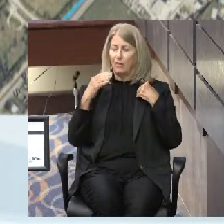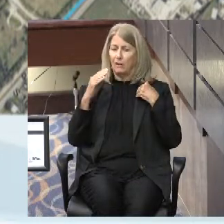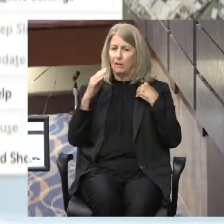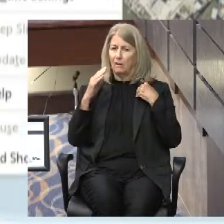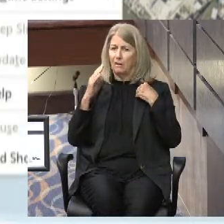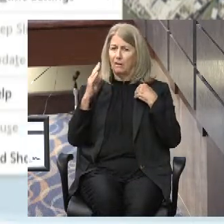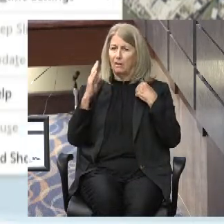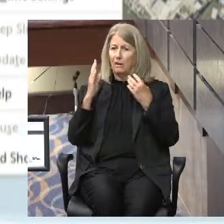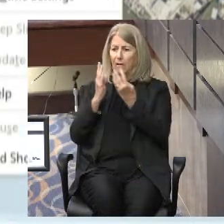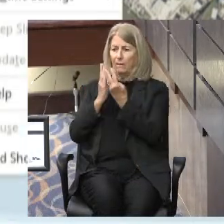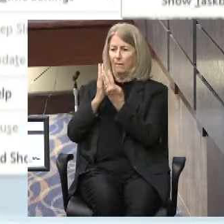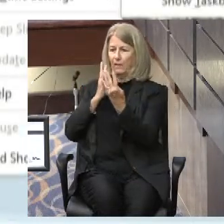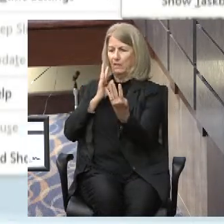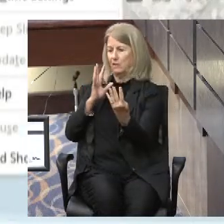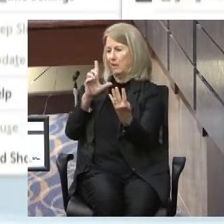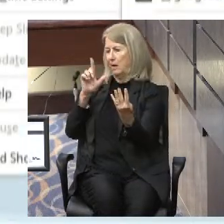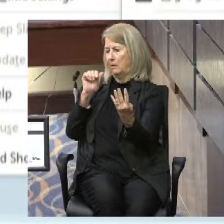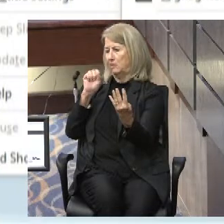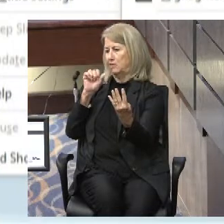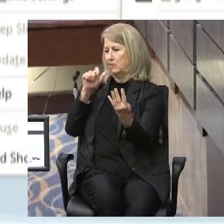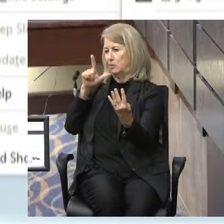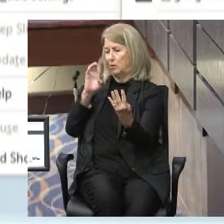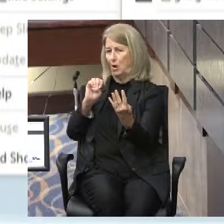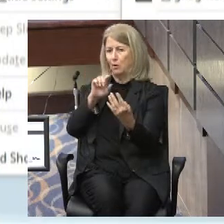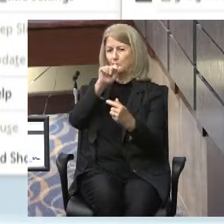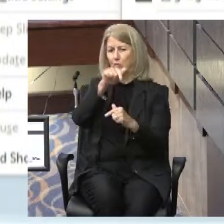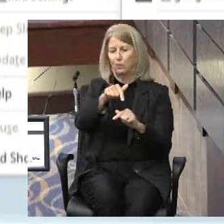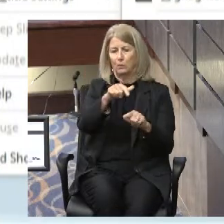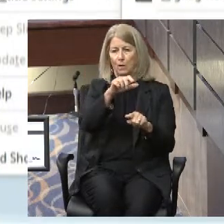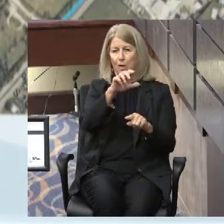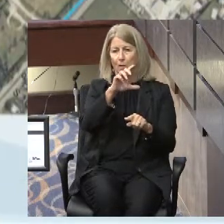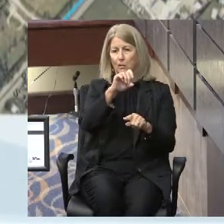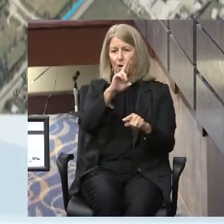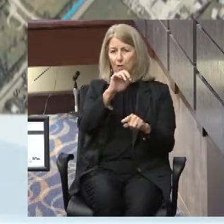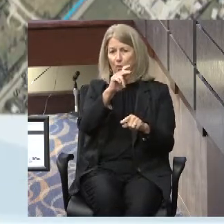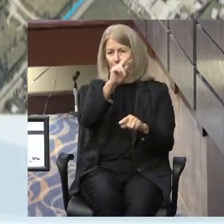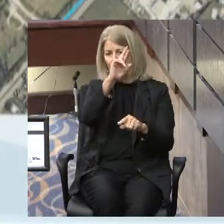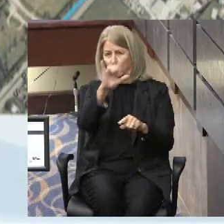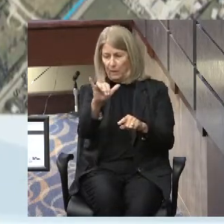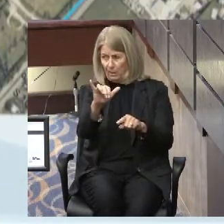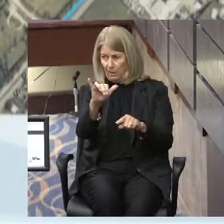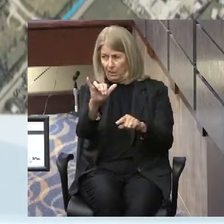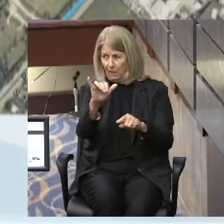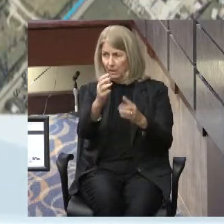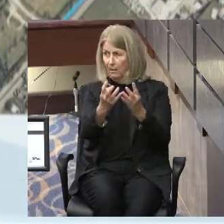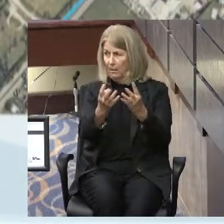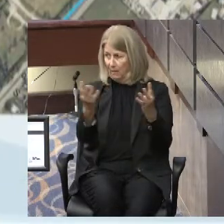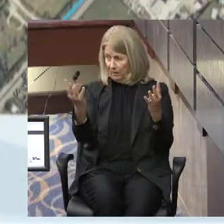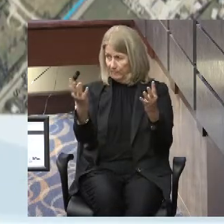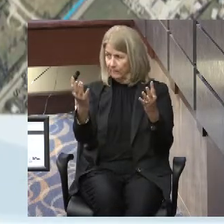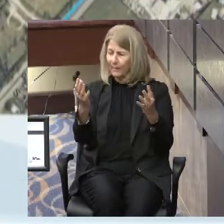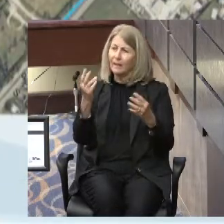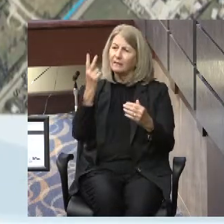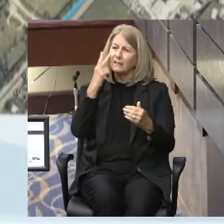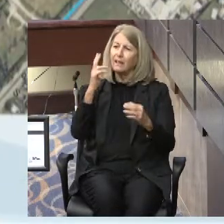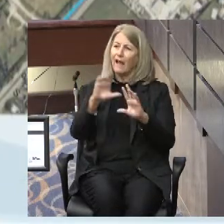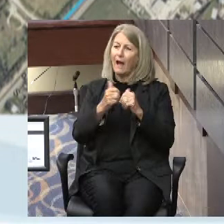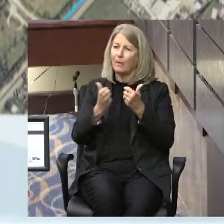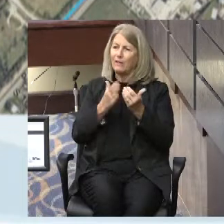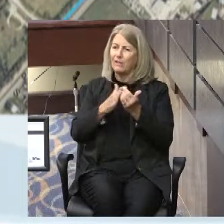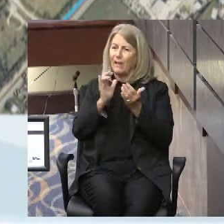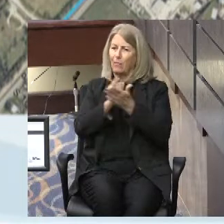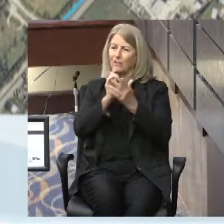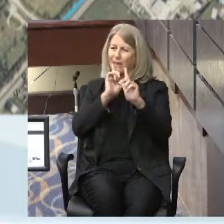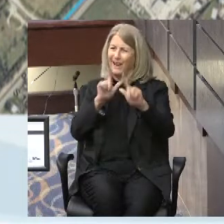from LaSalle to Daughtry along the property line? yes, Okay, yeah, yep. there it is. Thank you, Clint. Yes, ma'am. That's how easy that was.